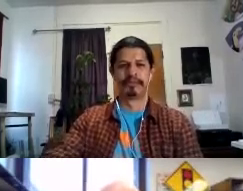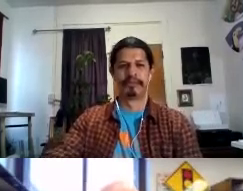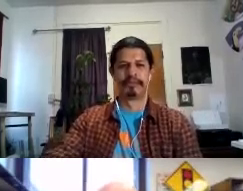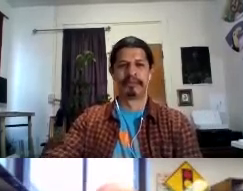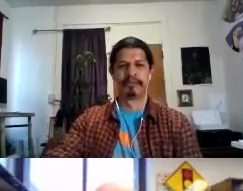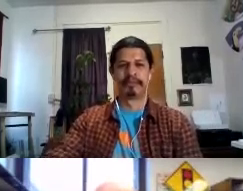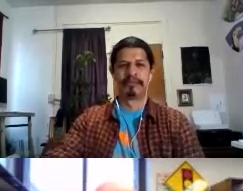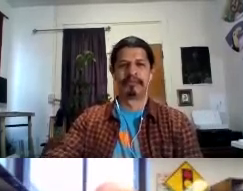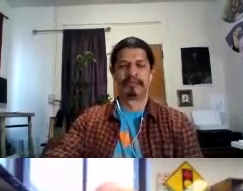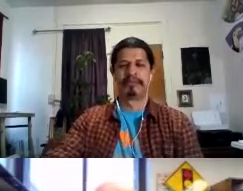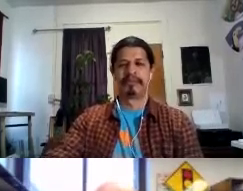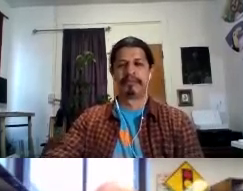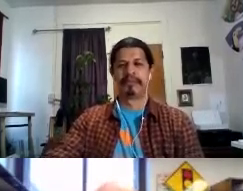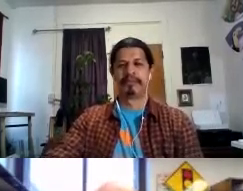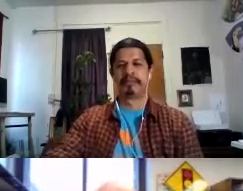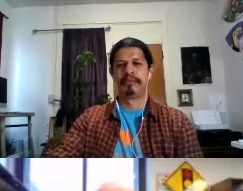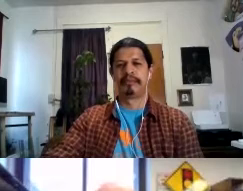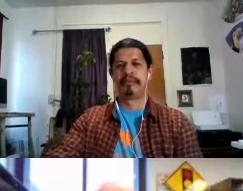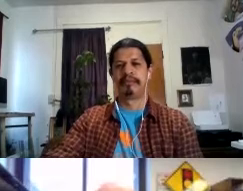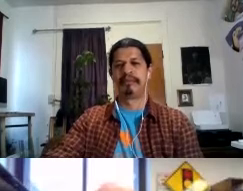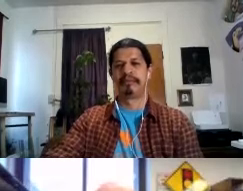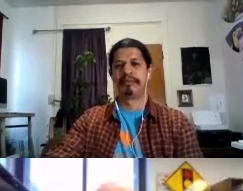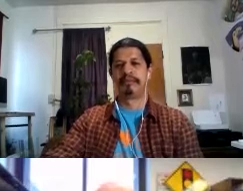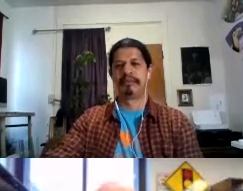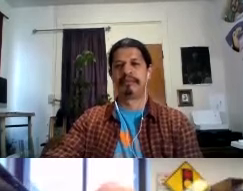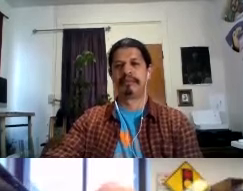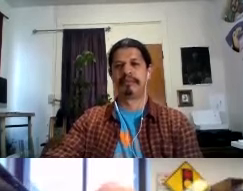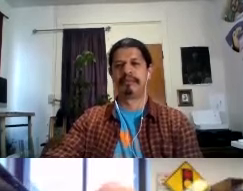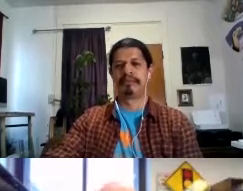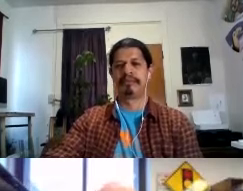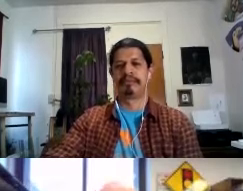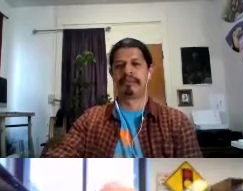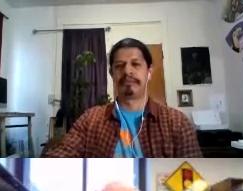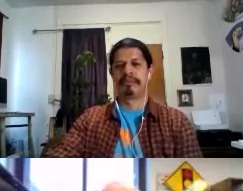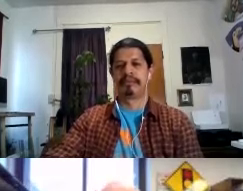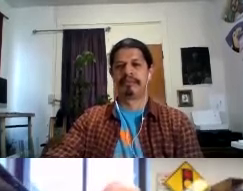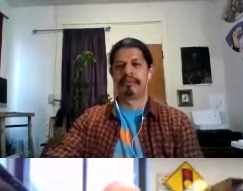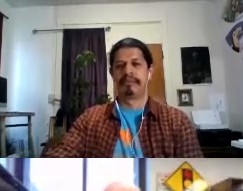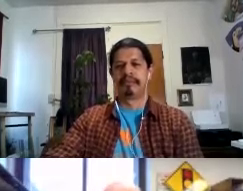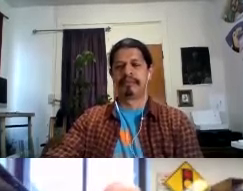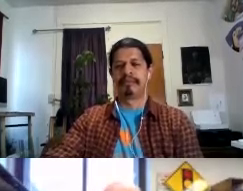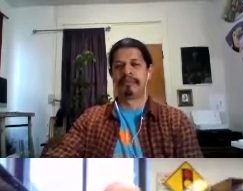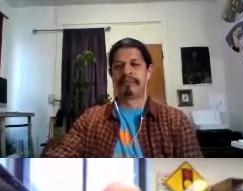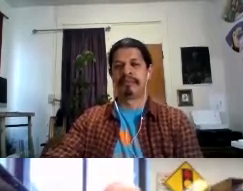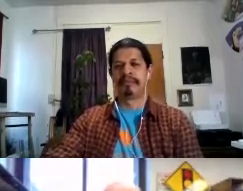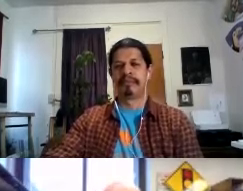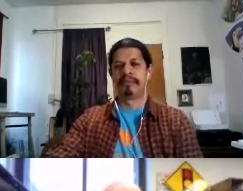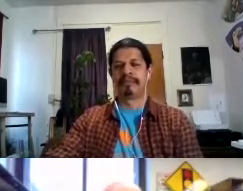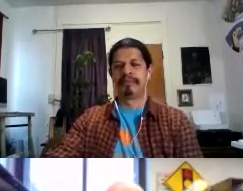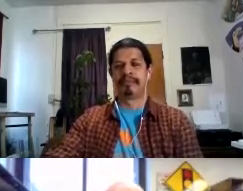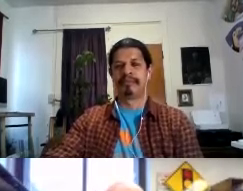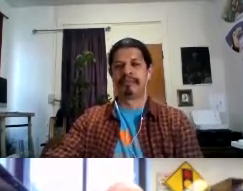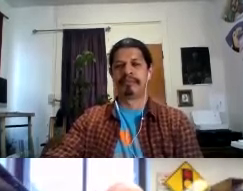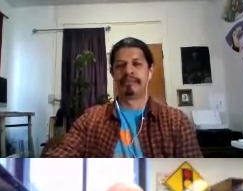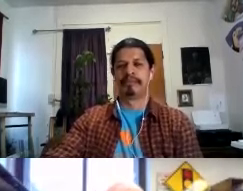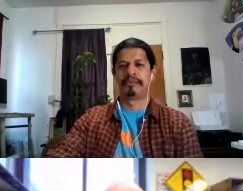actually protected in this, it's actually buffered in this zone with a, I believe it's about a three foot wide painted